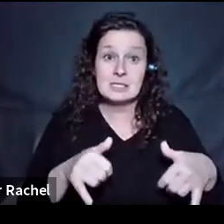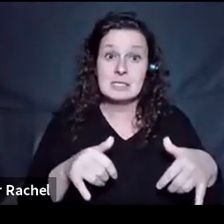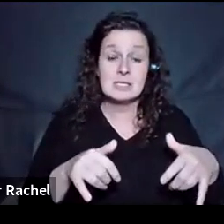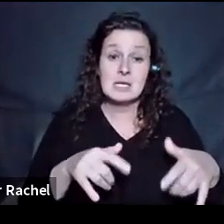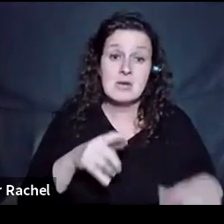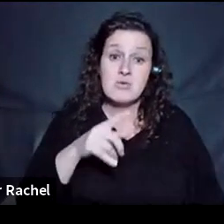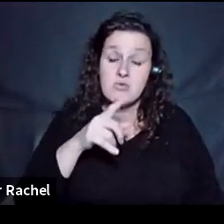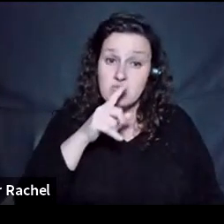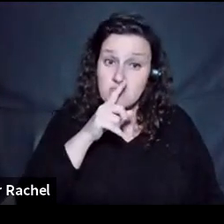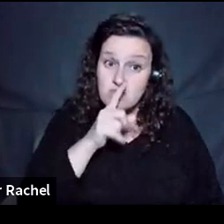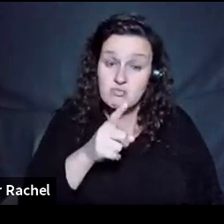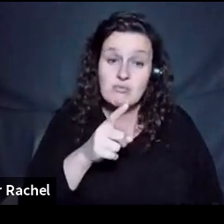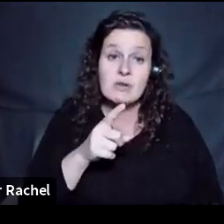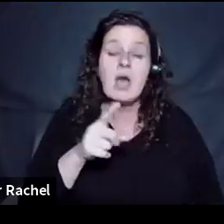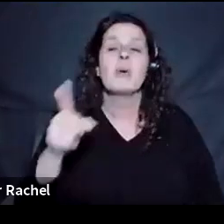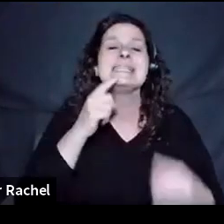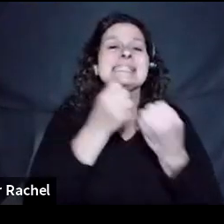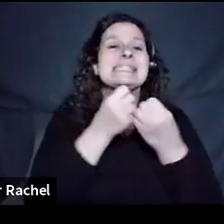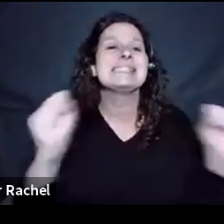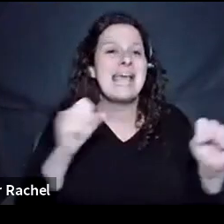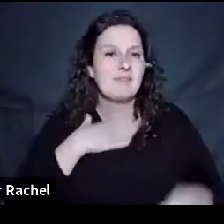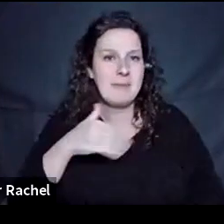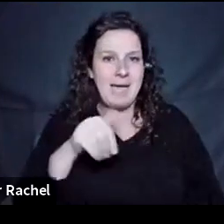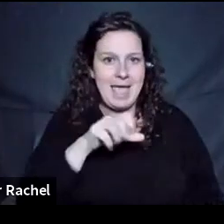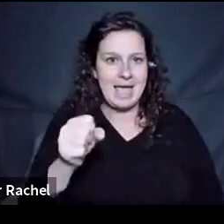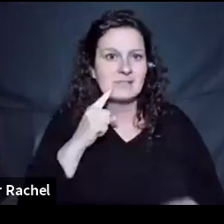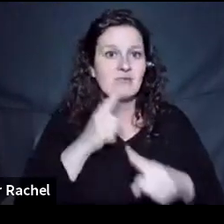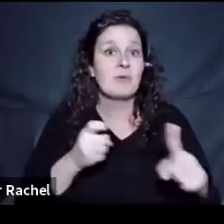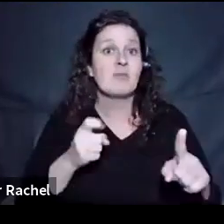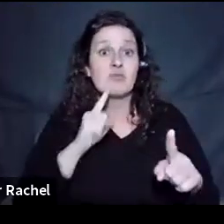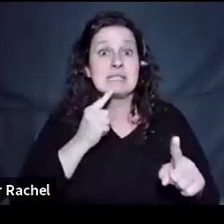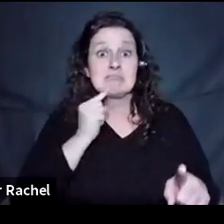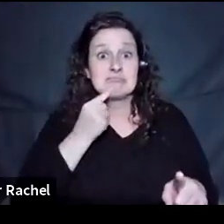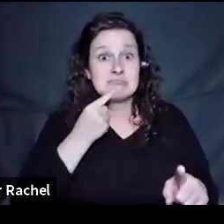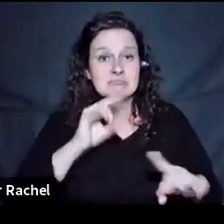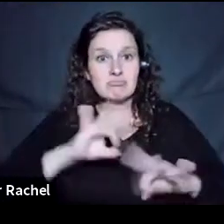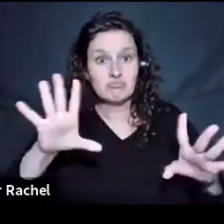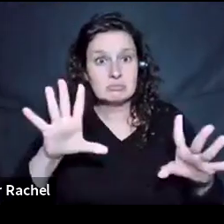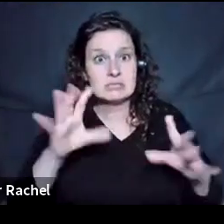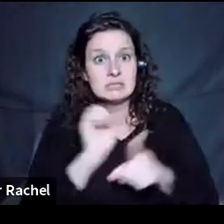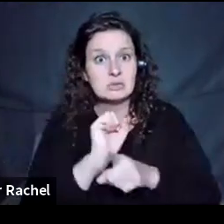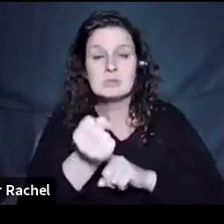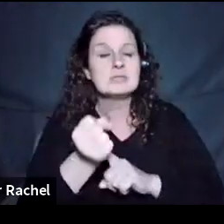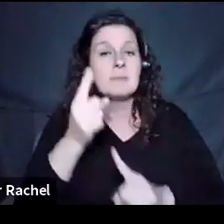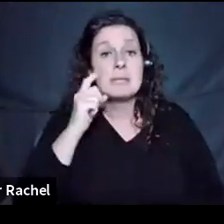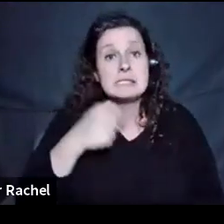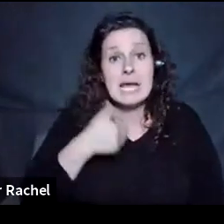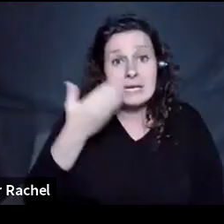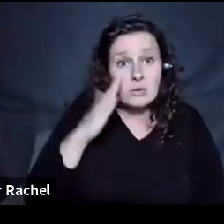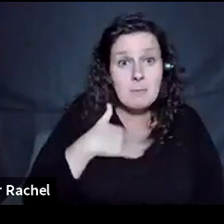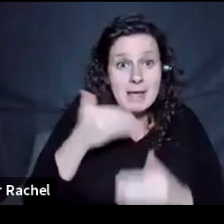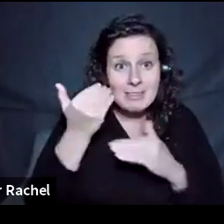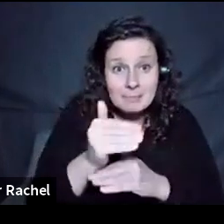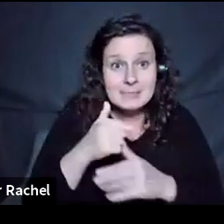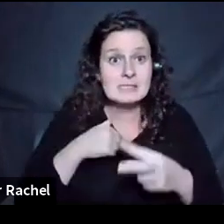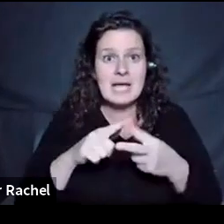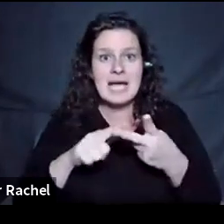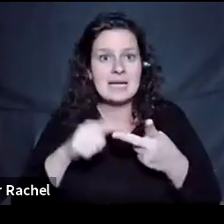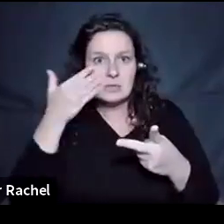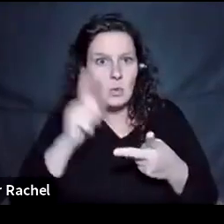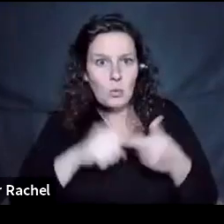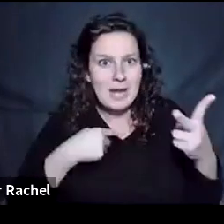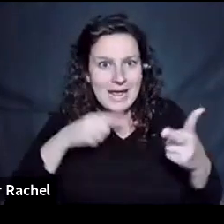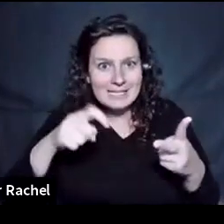really precarious situation. Because I didn't know what my limits were. I didn't know what I needed for aftercare. I didn't know what I was